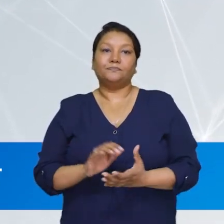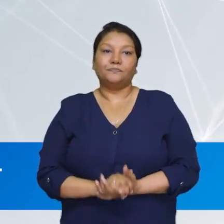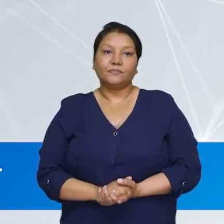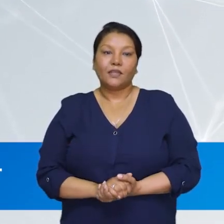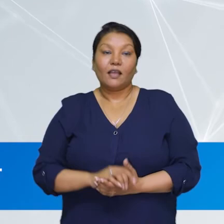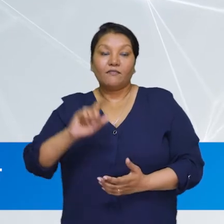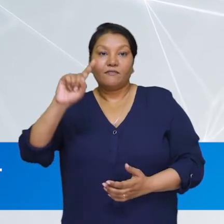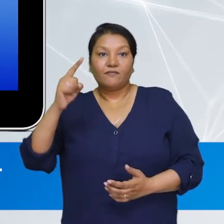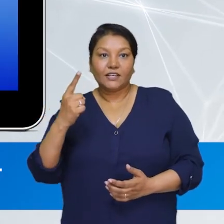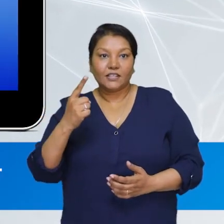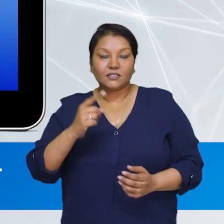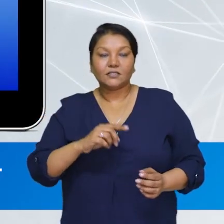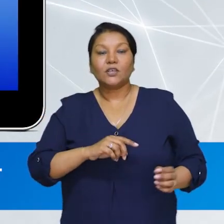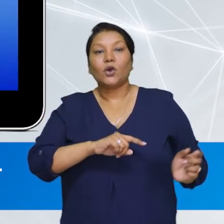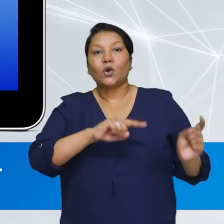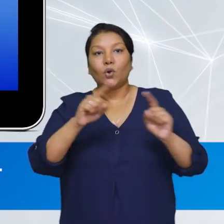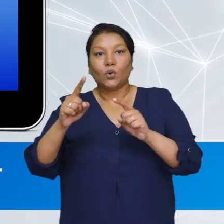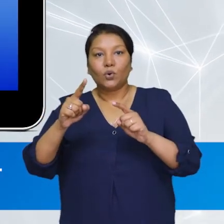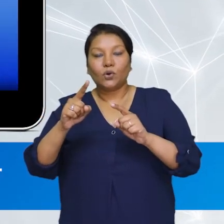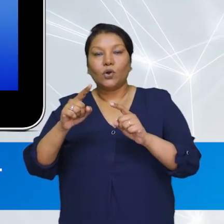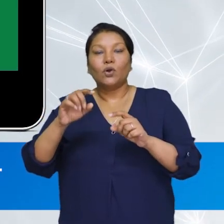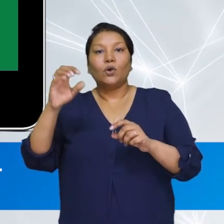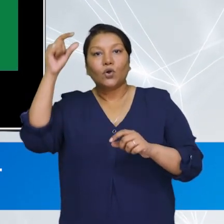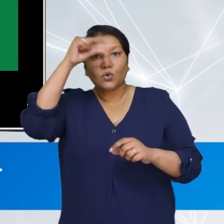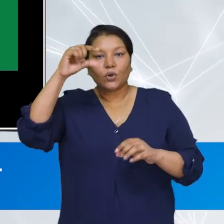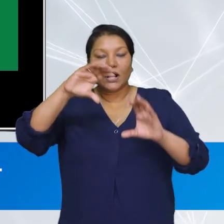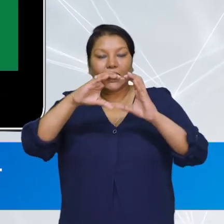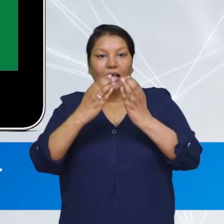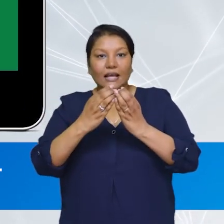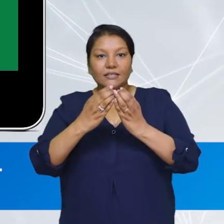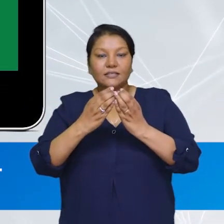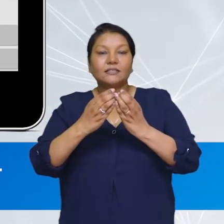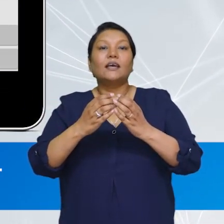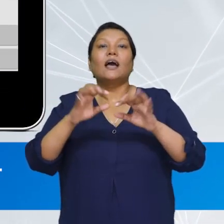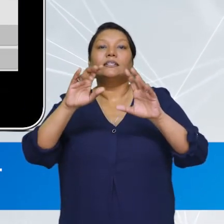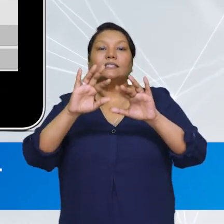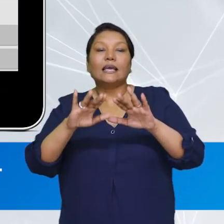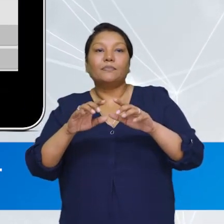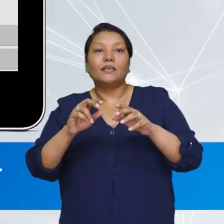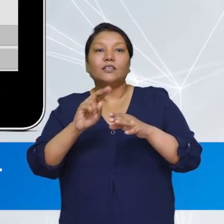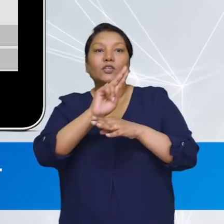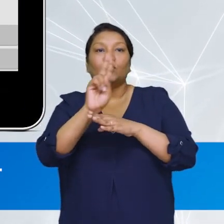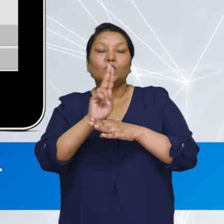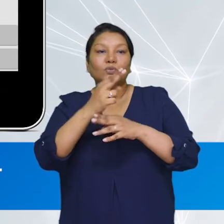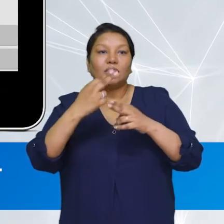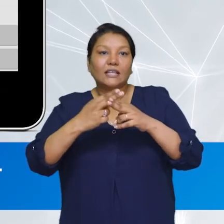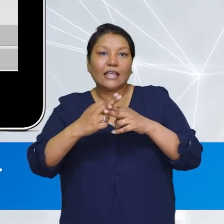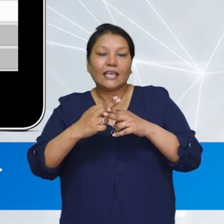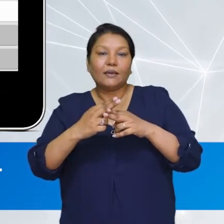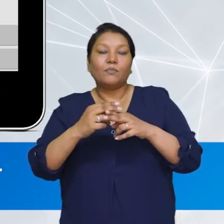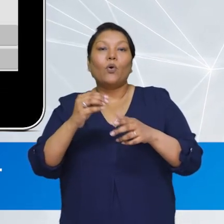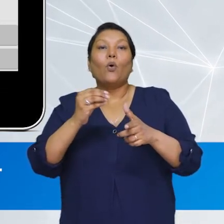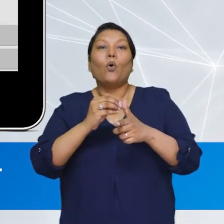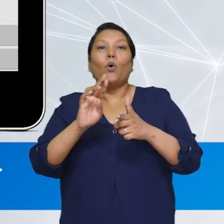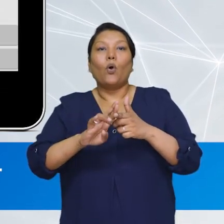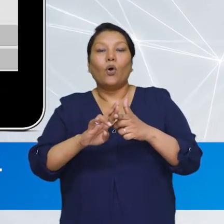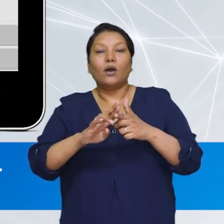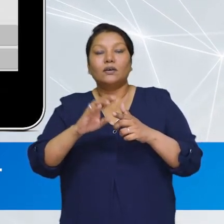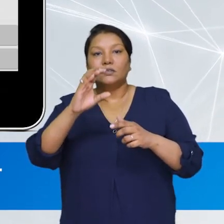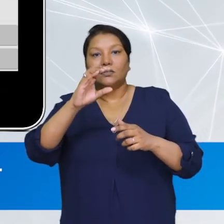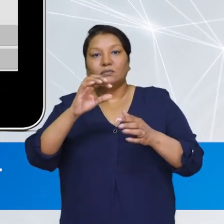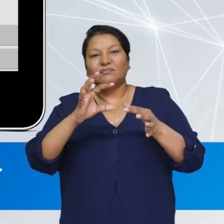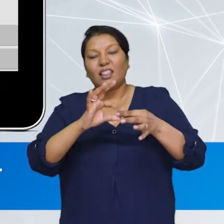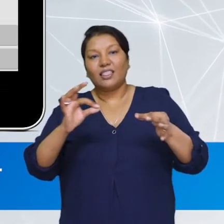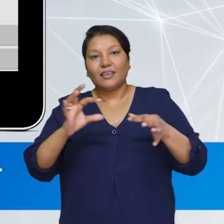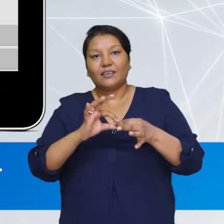management system. Firstly, go to your Google Classroom and sign in by using your student Google account assigned to you